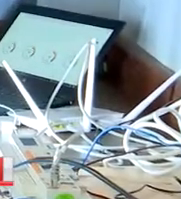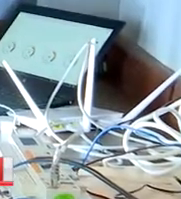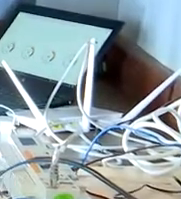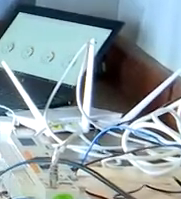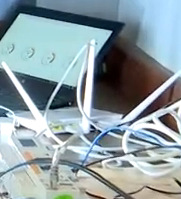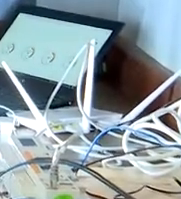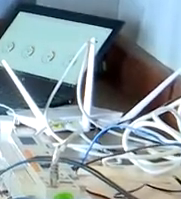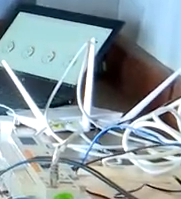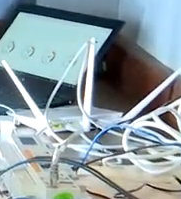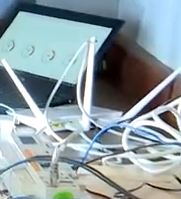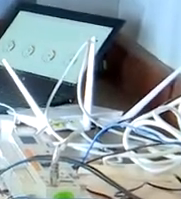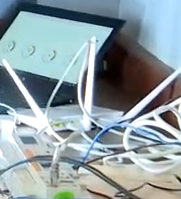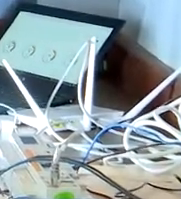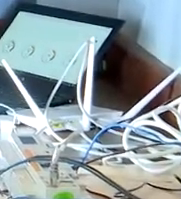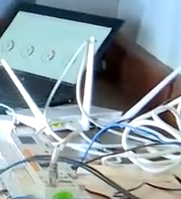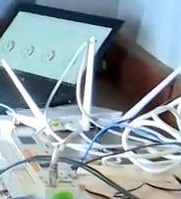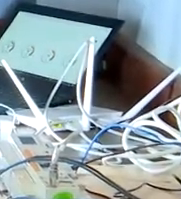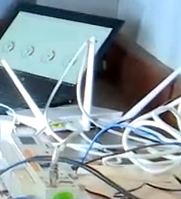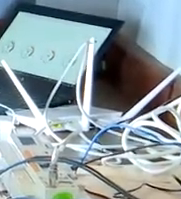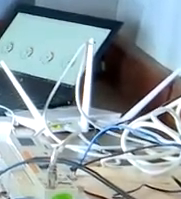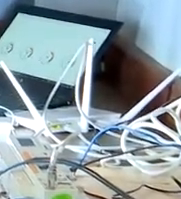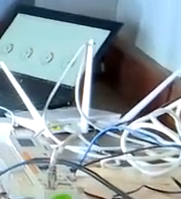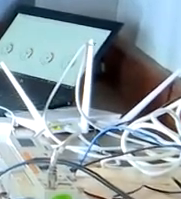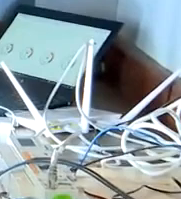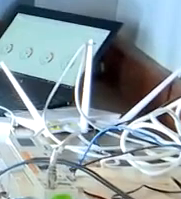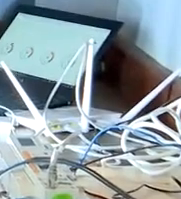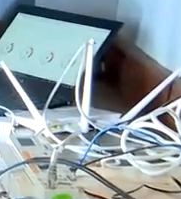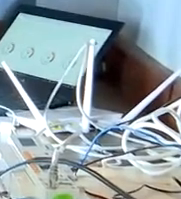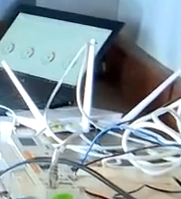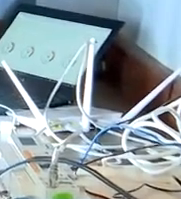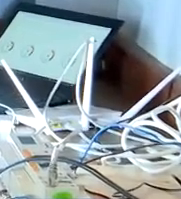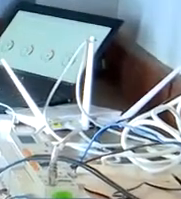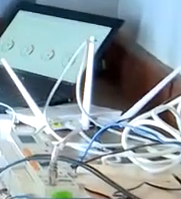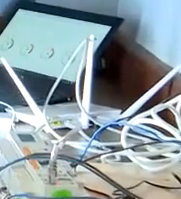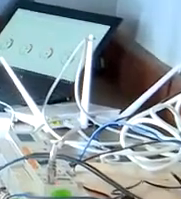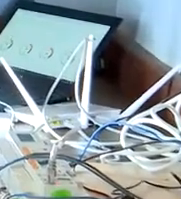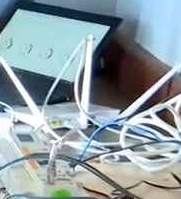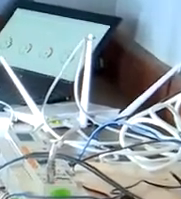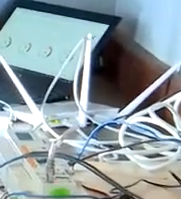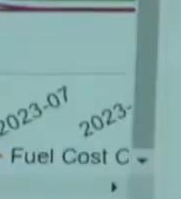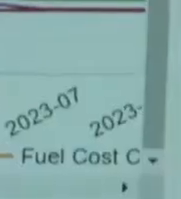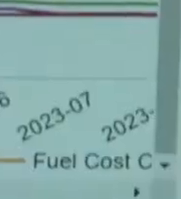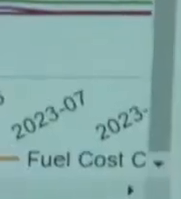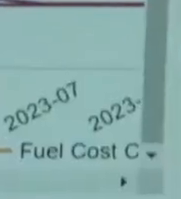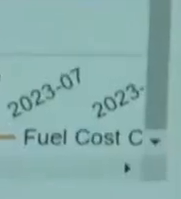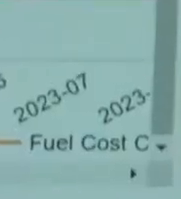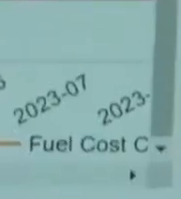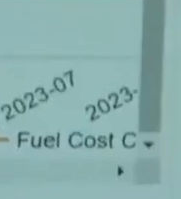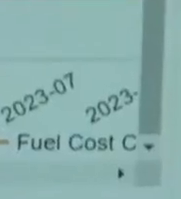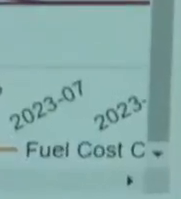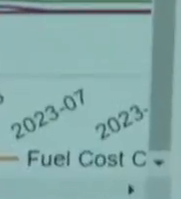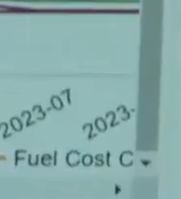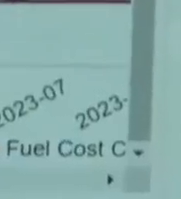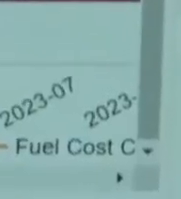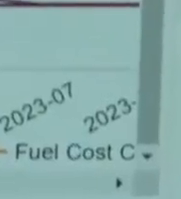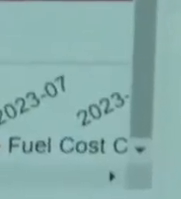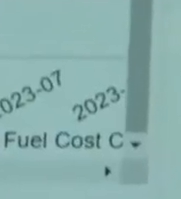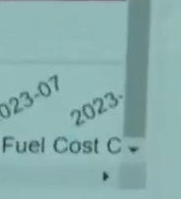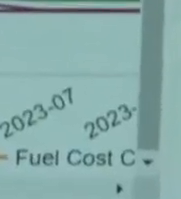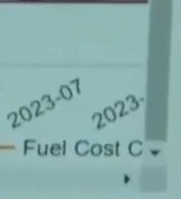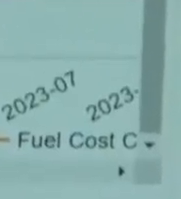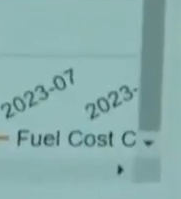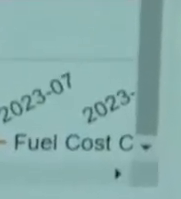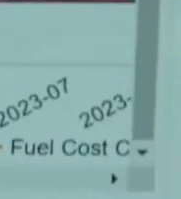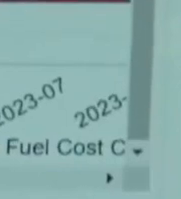or it switches off the meter. So basically how it works, a very much integrated platform,